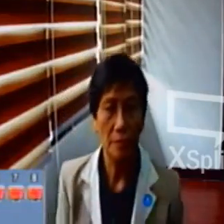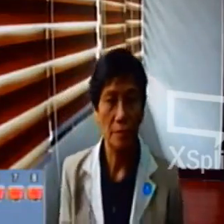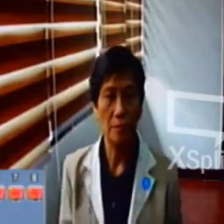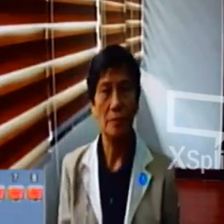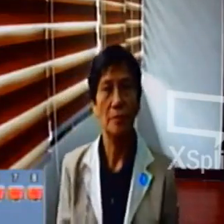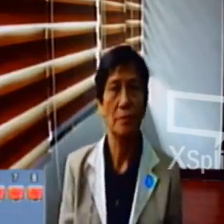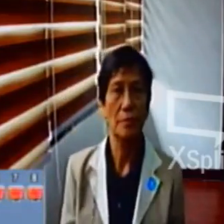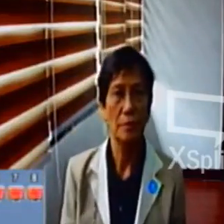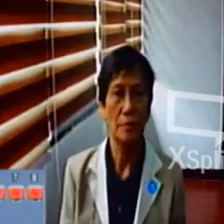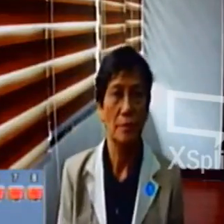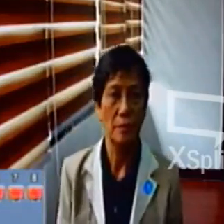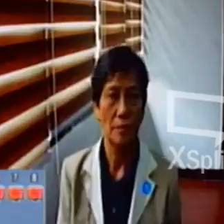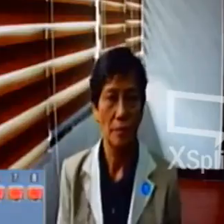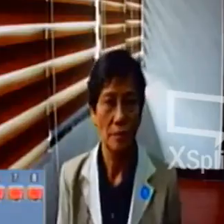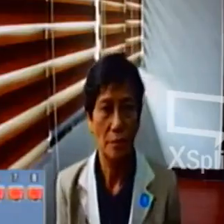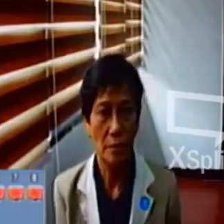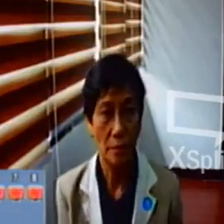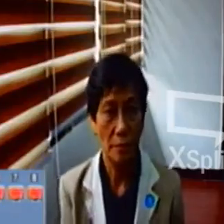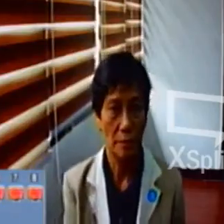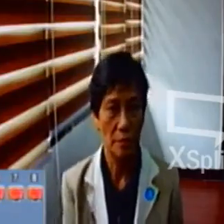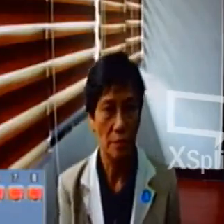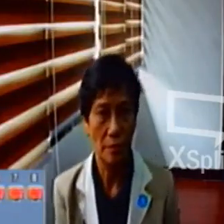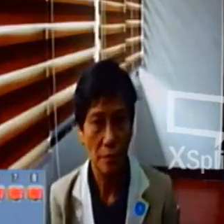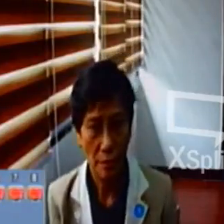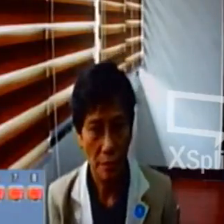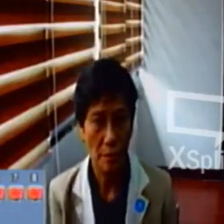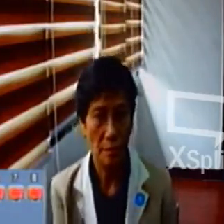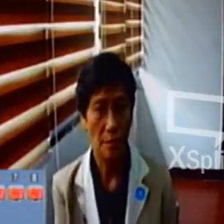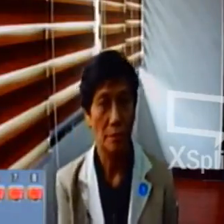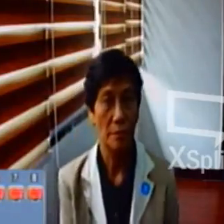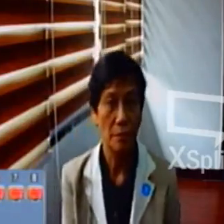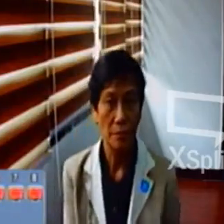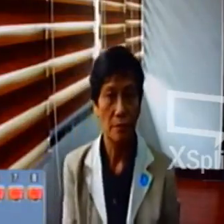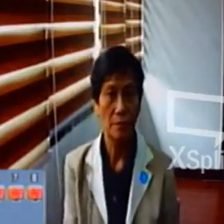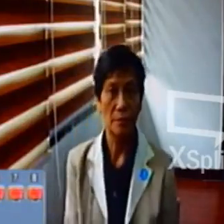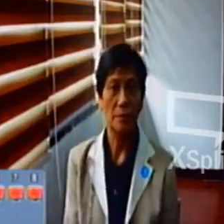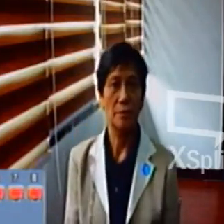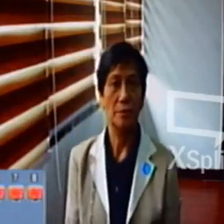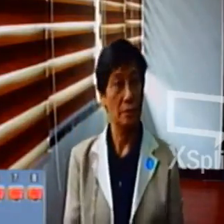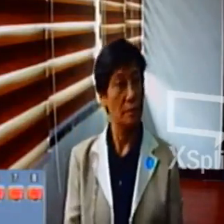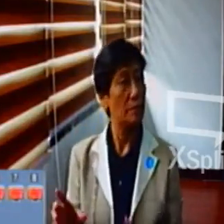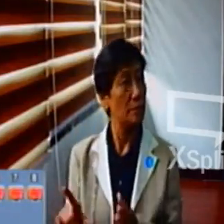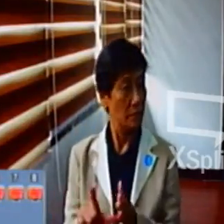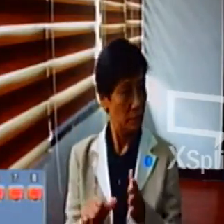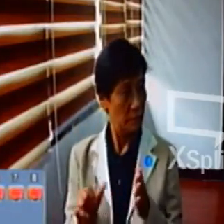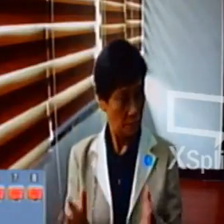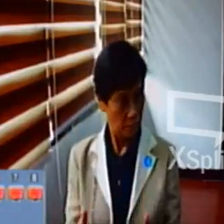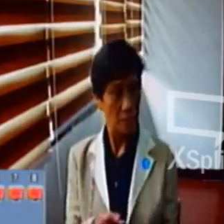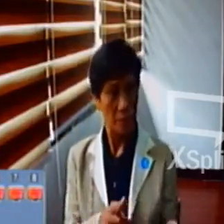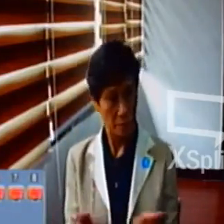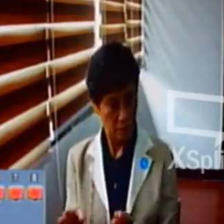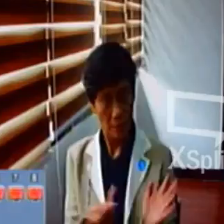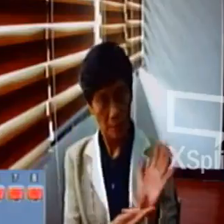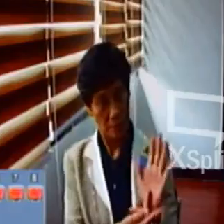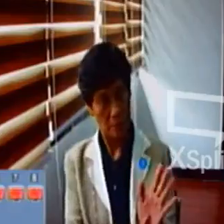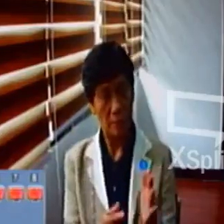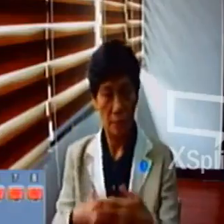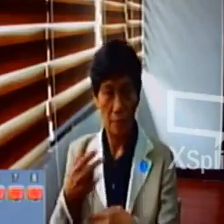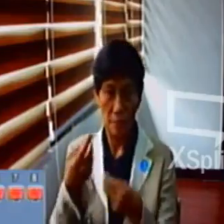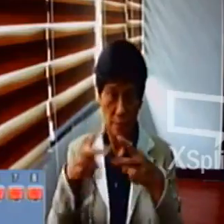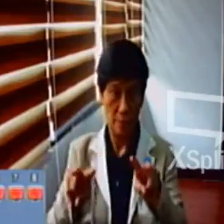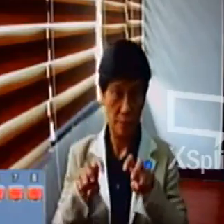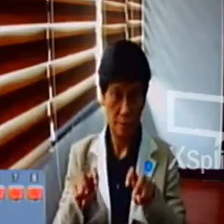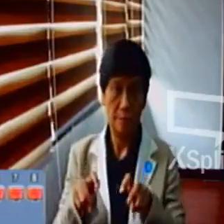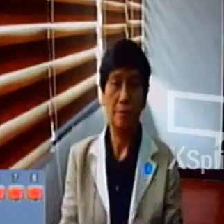we will be proceeding. All right. Counsels, are you ready to present your next witness?